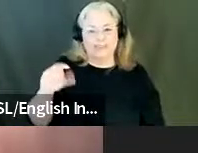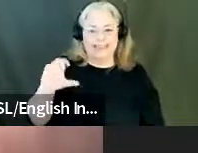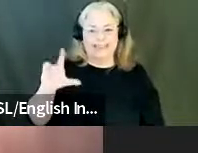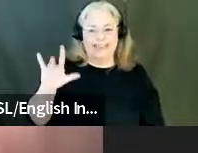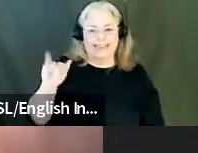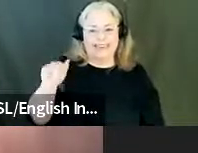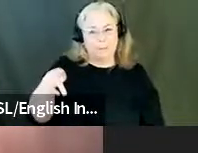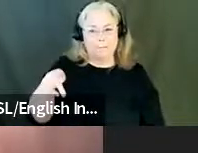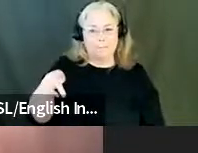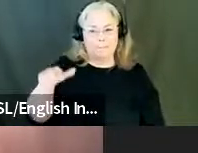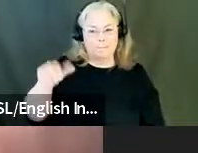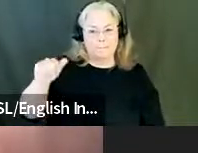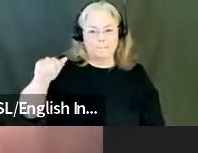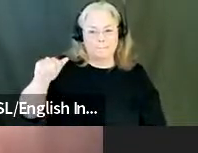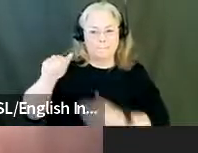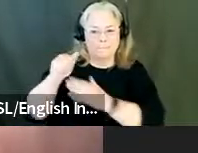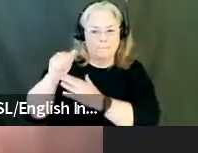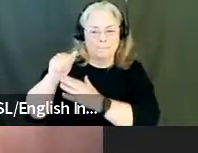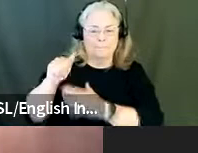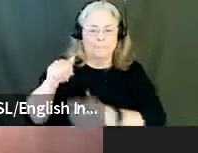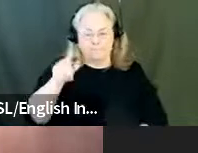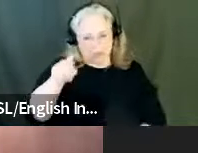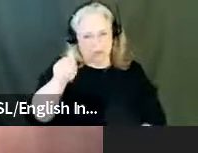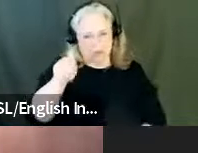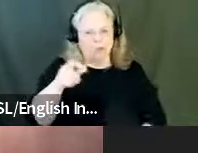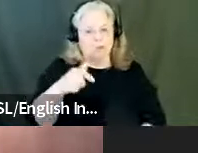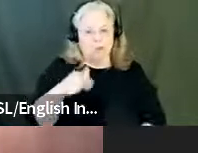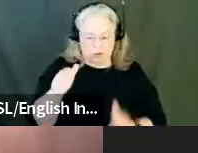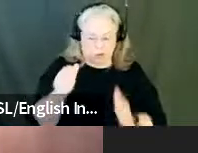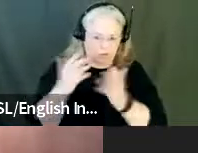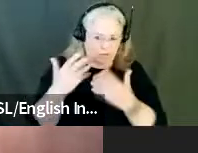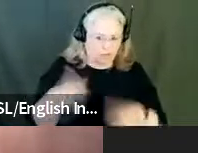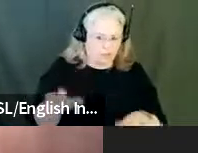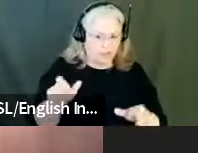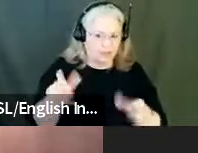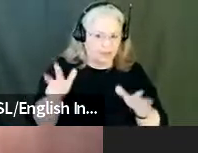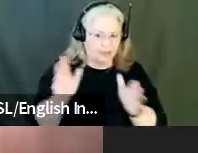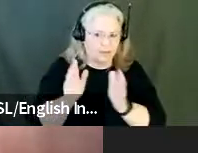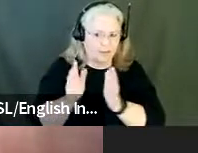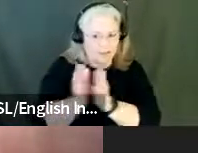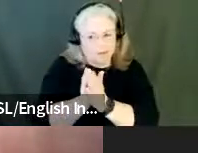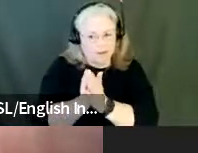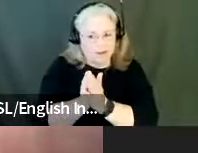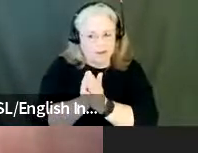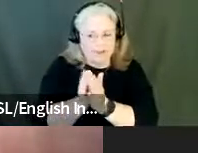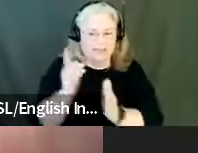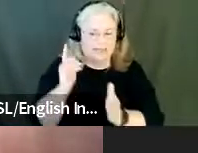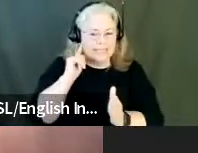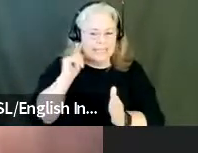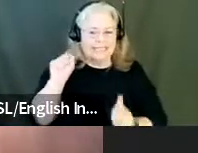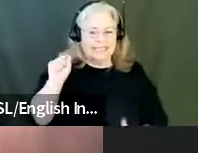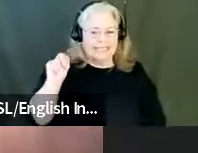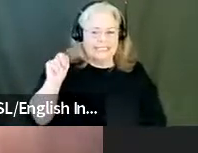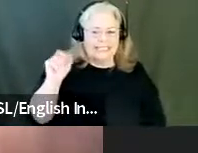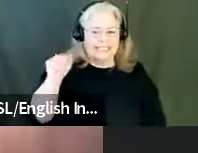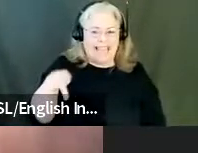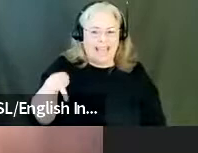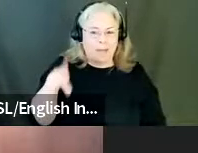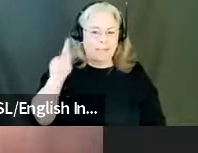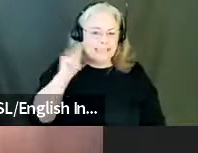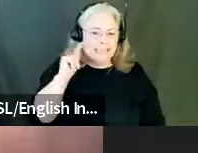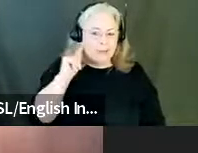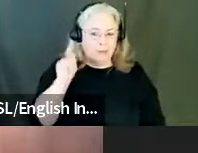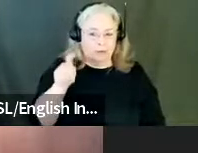Okay, so everybody should have that squeezed together and it should have like a snapping sound.